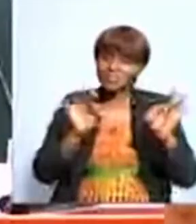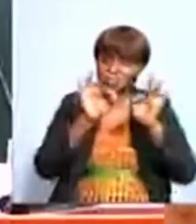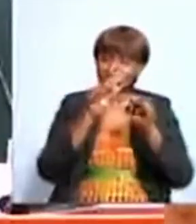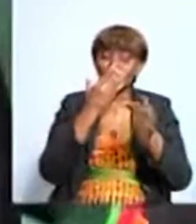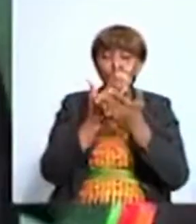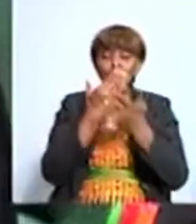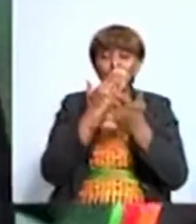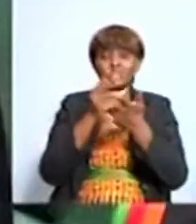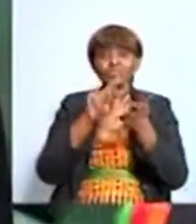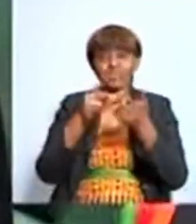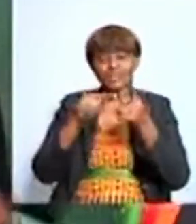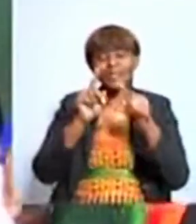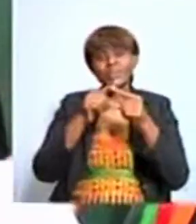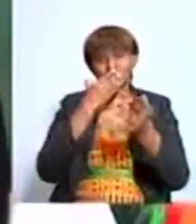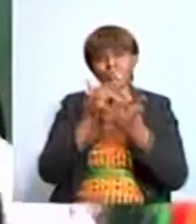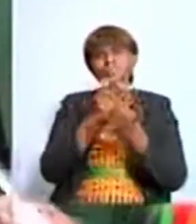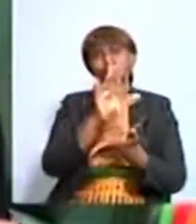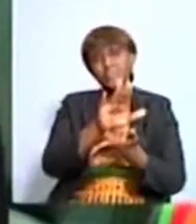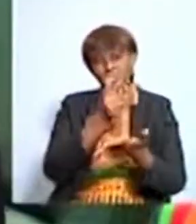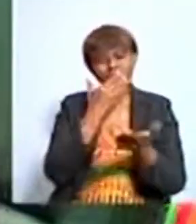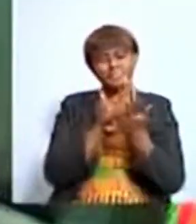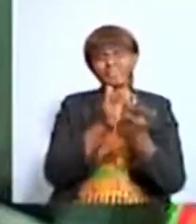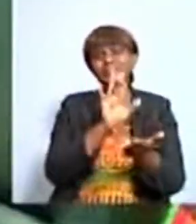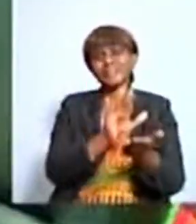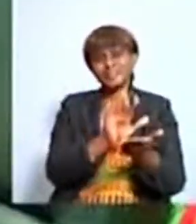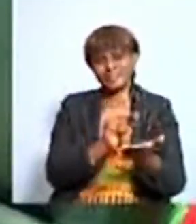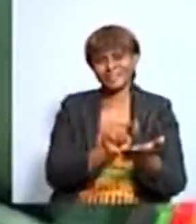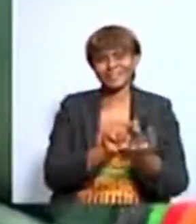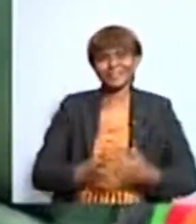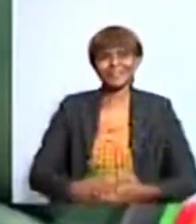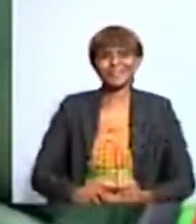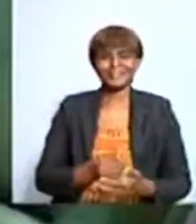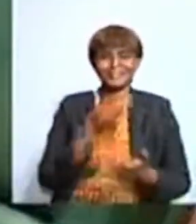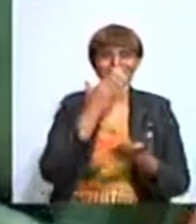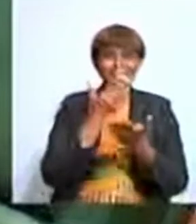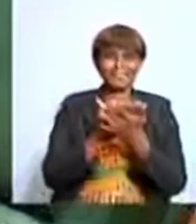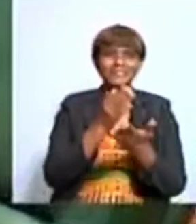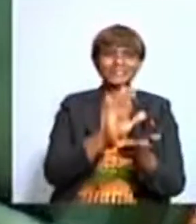but it's good. It's good. It's good.